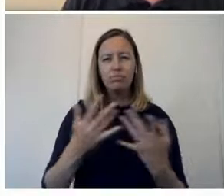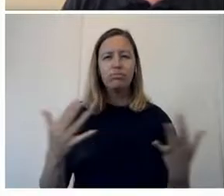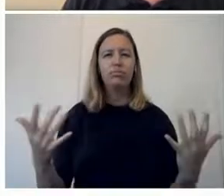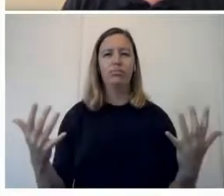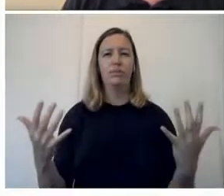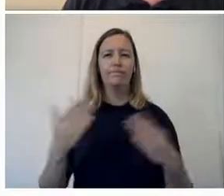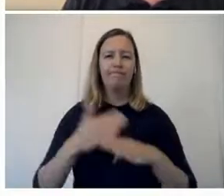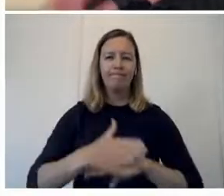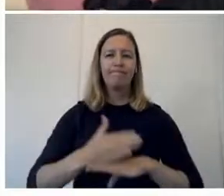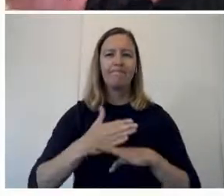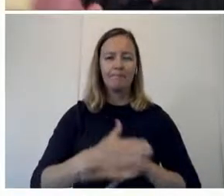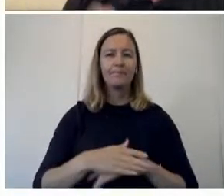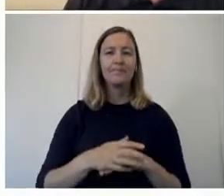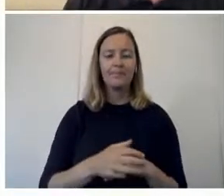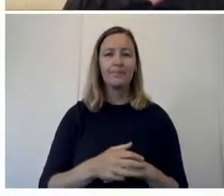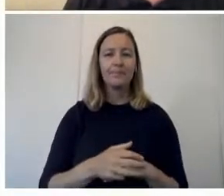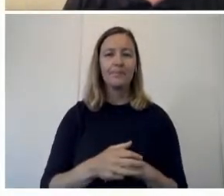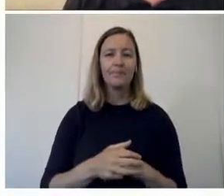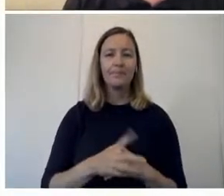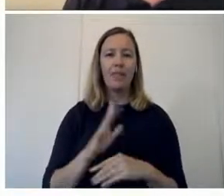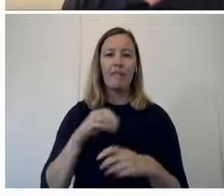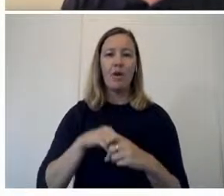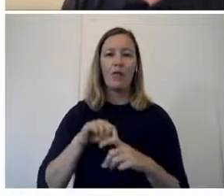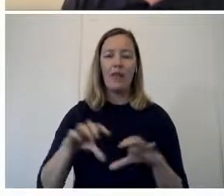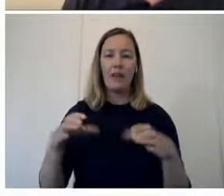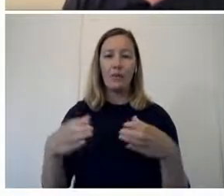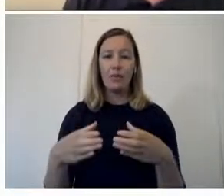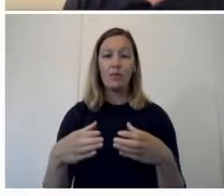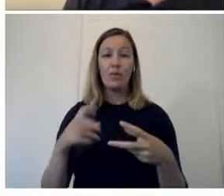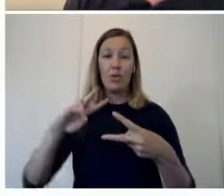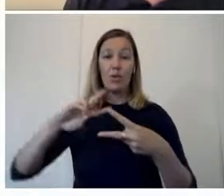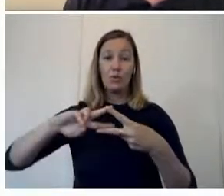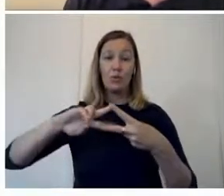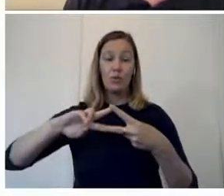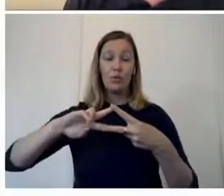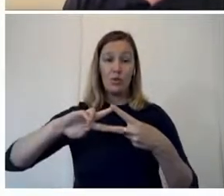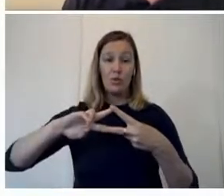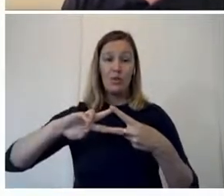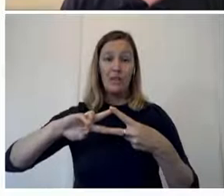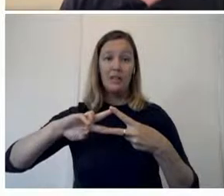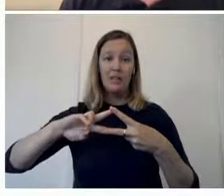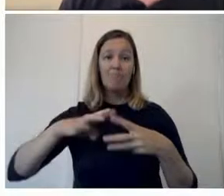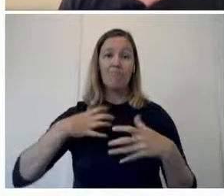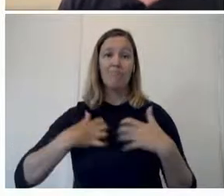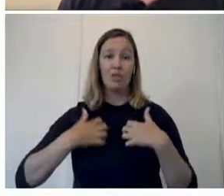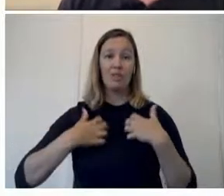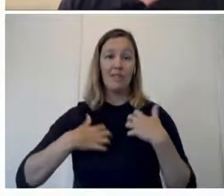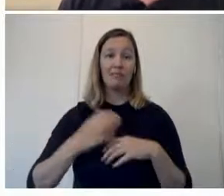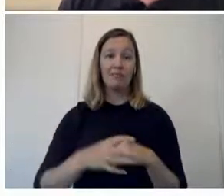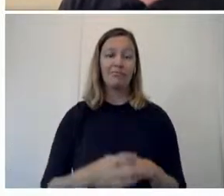is what you normally get. So they're the two big standouts in terms of culture segments.